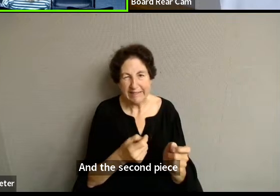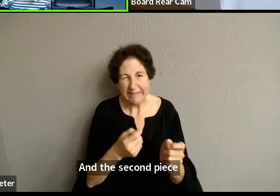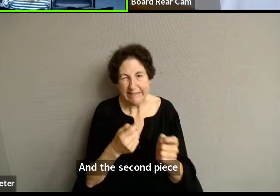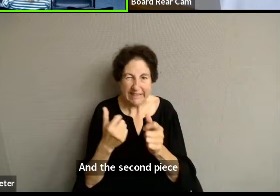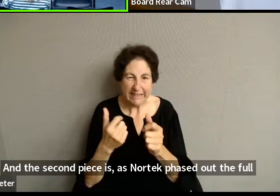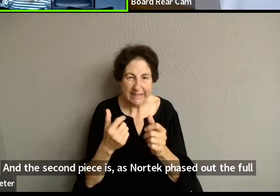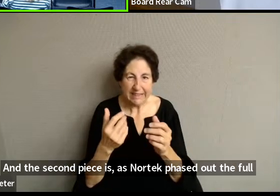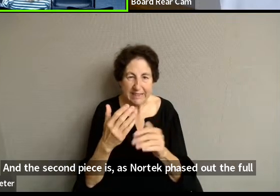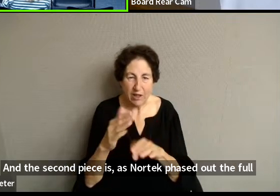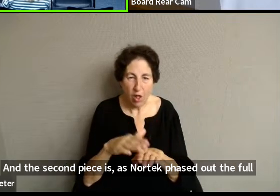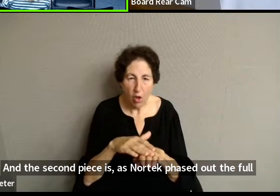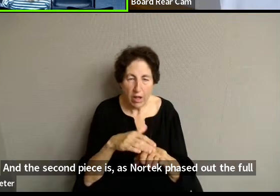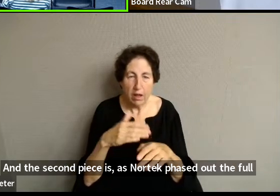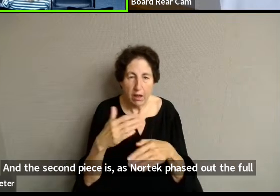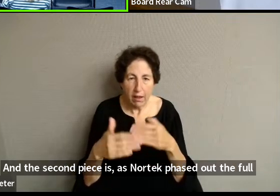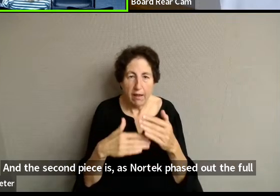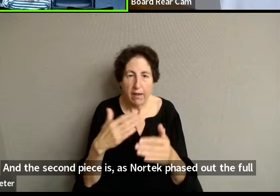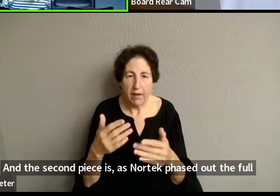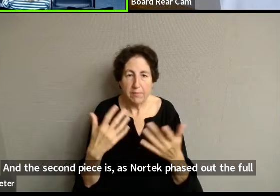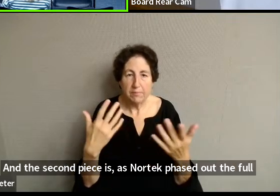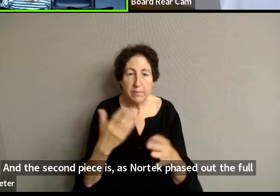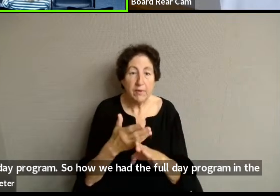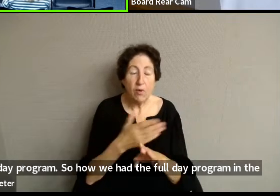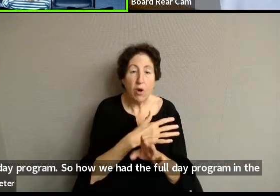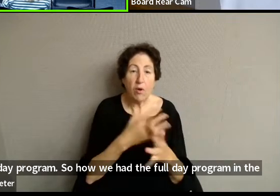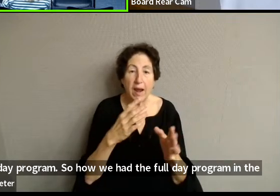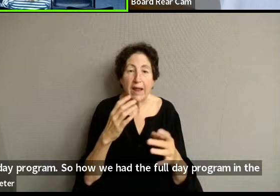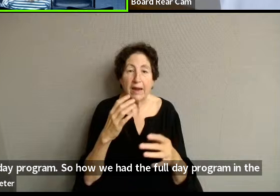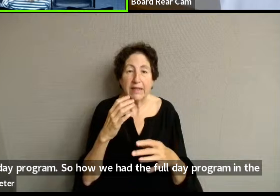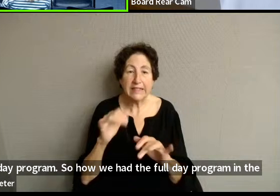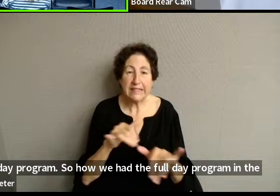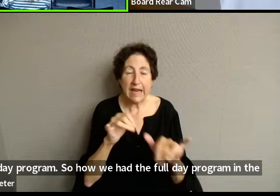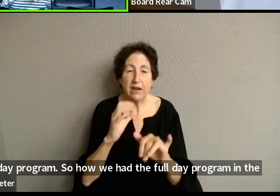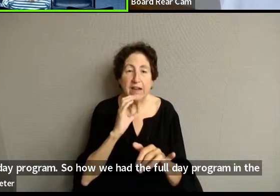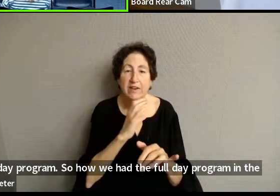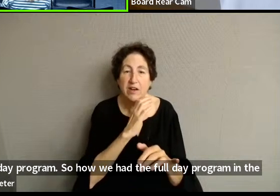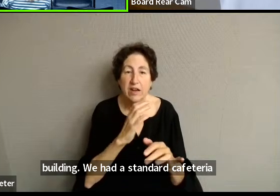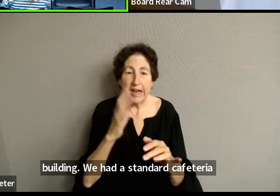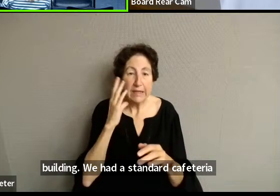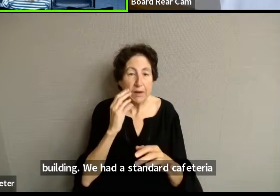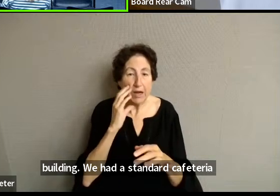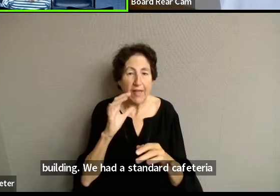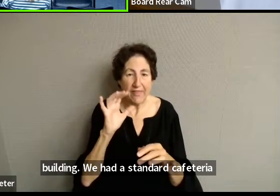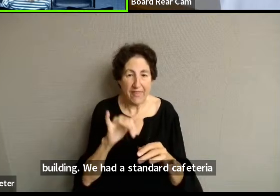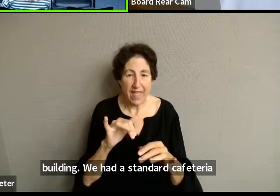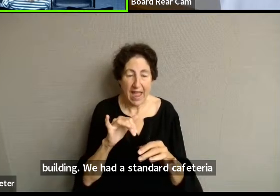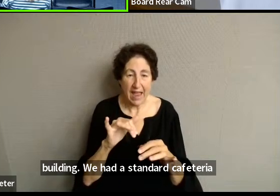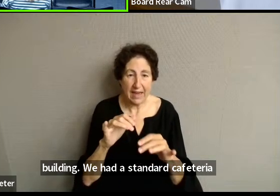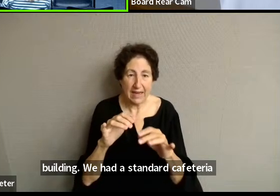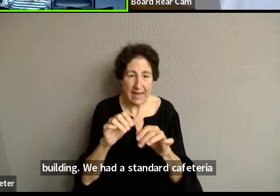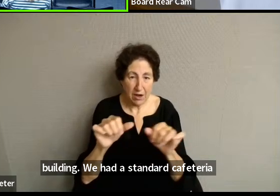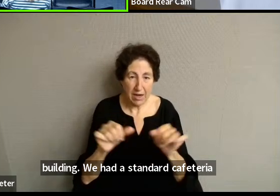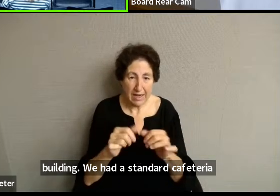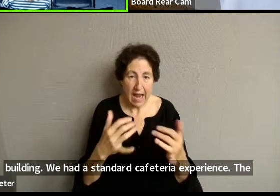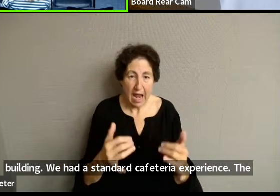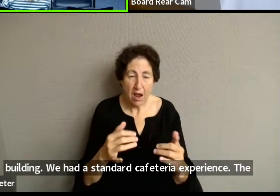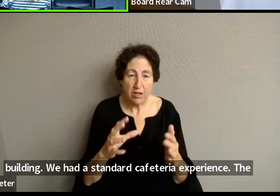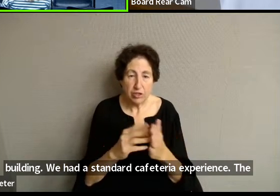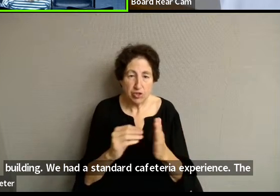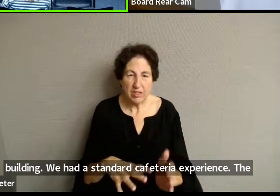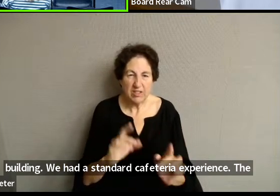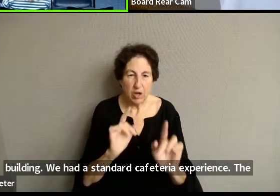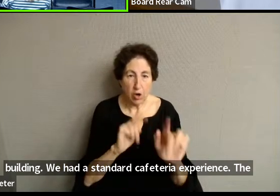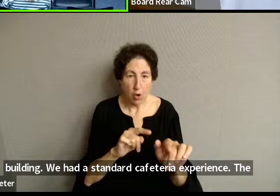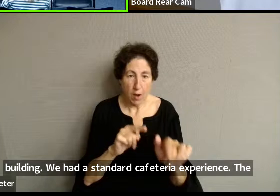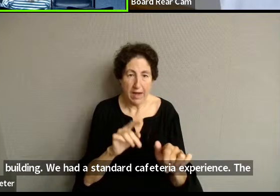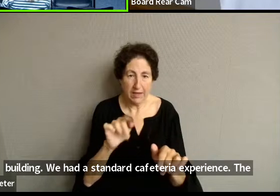in the building, we had a standard cafeteria experience. The goal is that space now is really where students are going